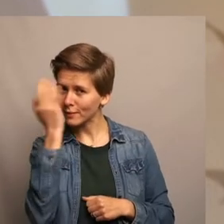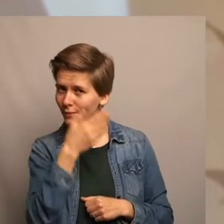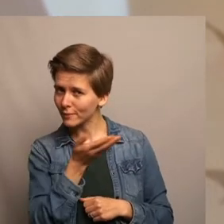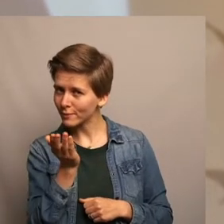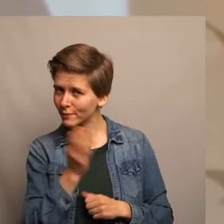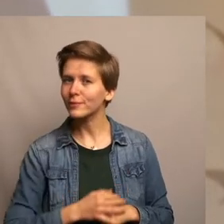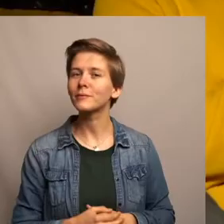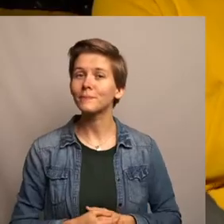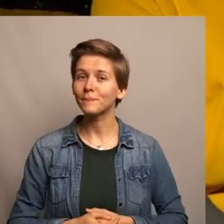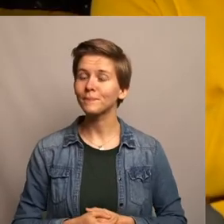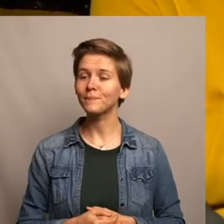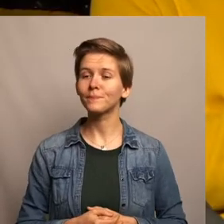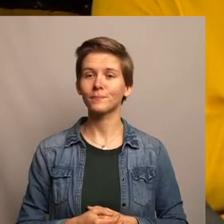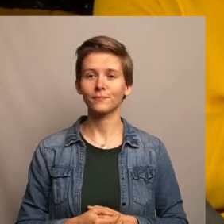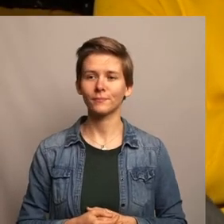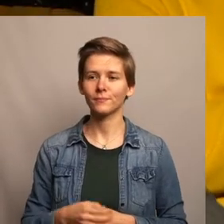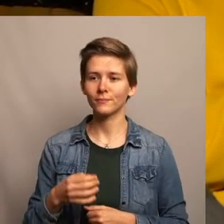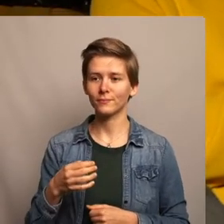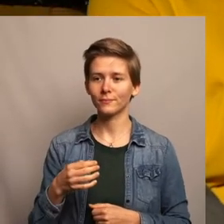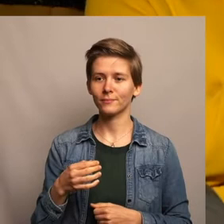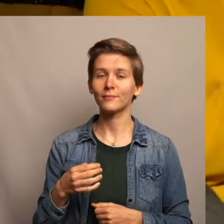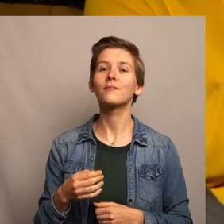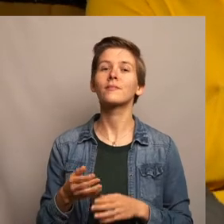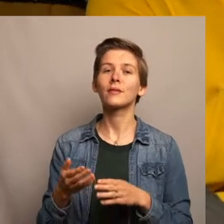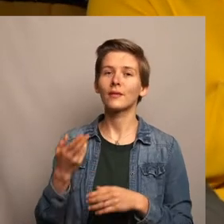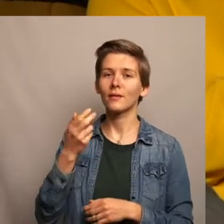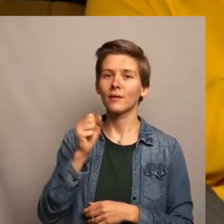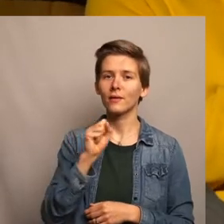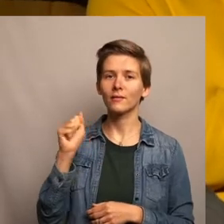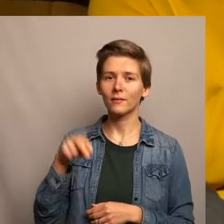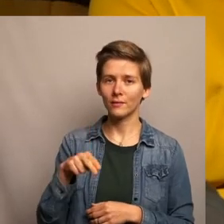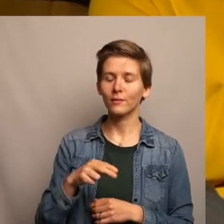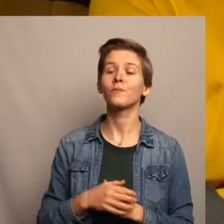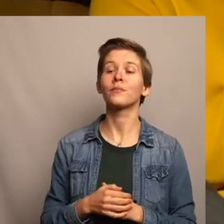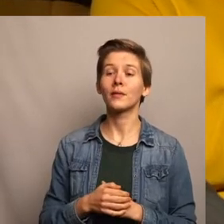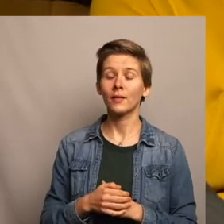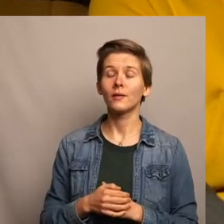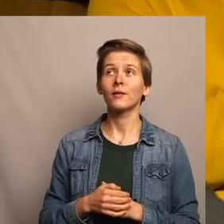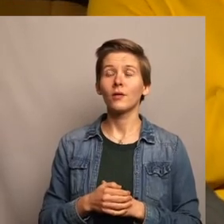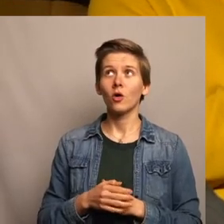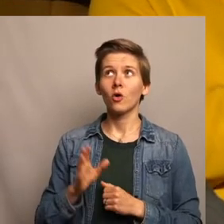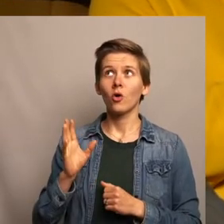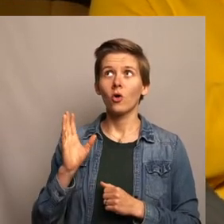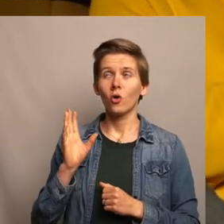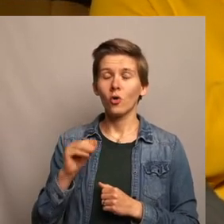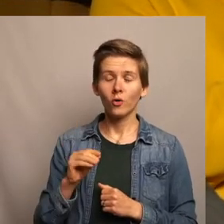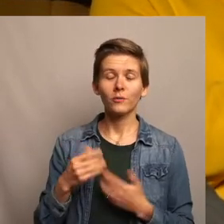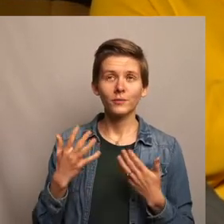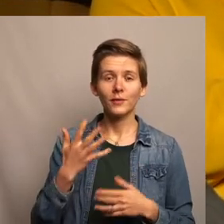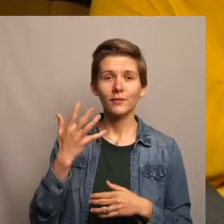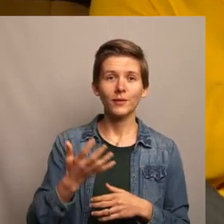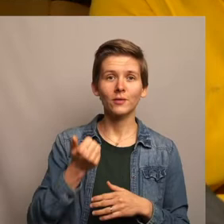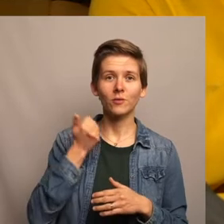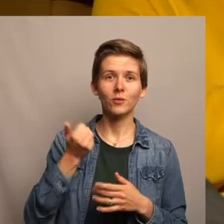this? Okay, so first, before queer, I start, yes, when we are talking about now the topic of today, like the celebrating of 50 years of